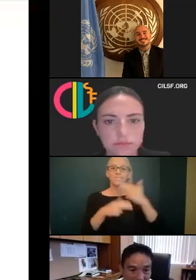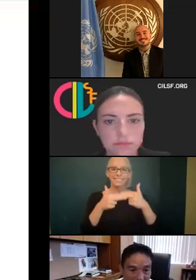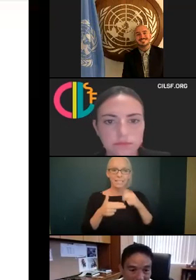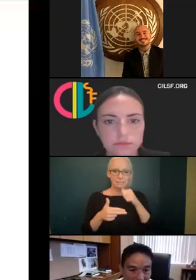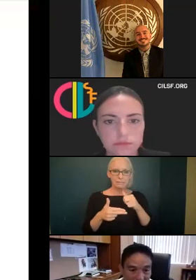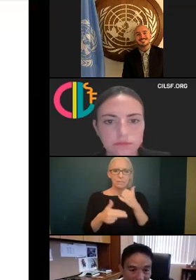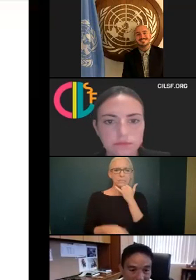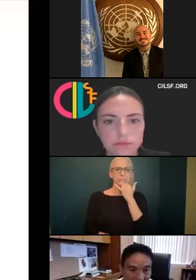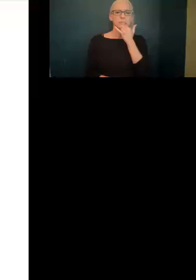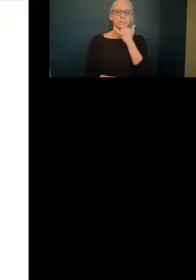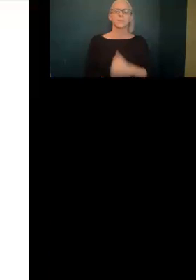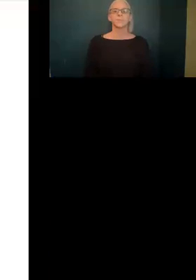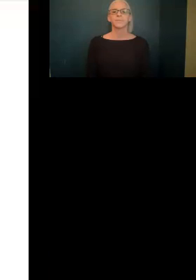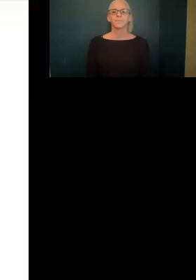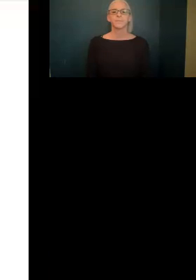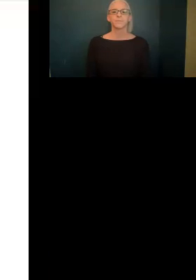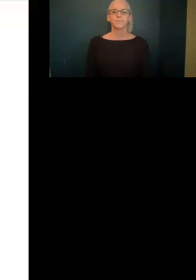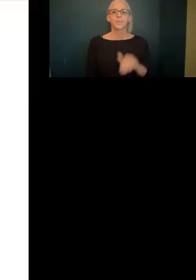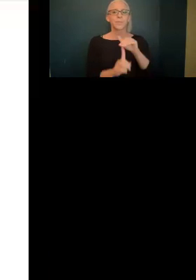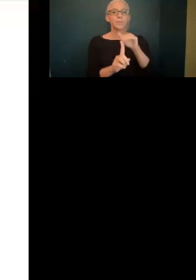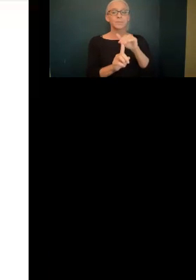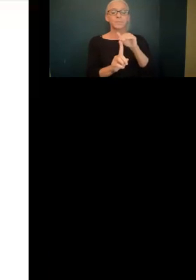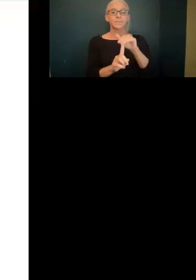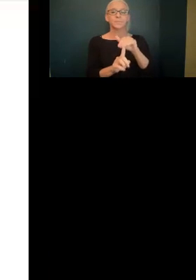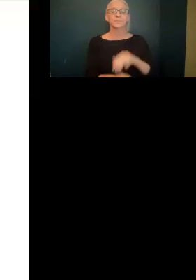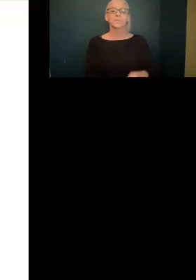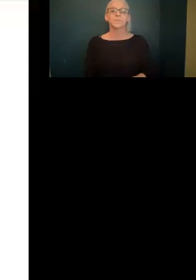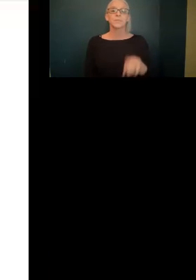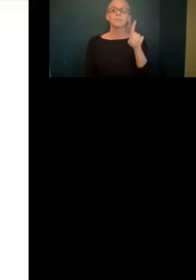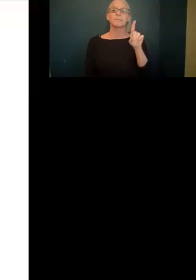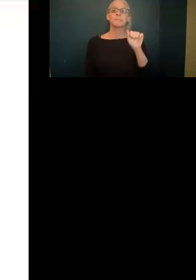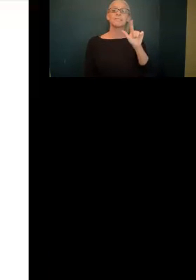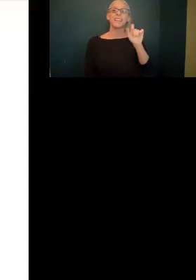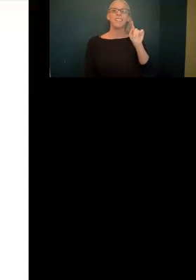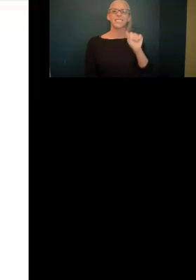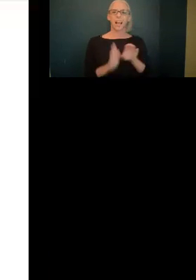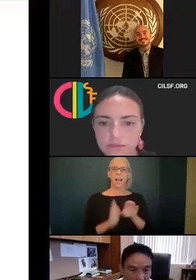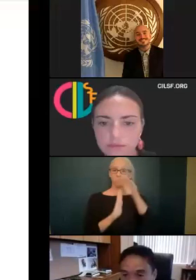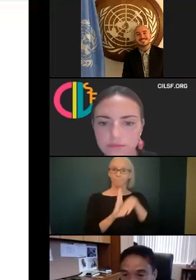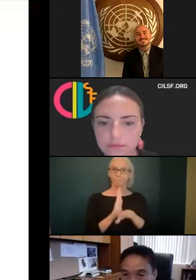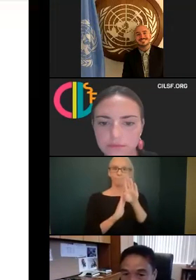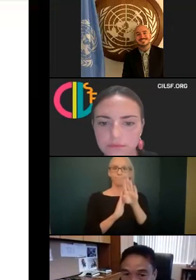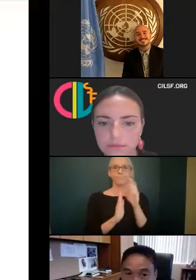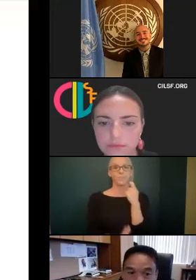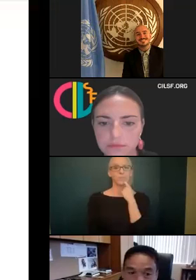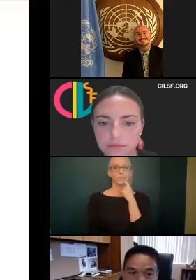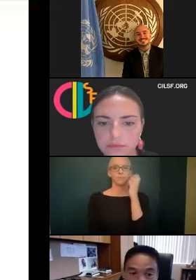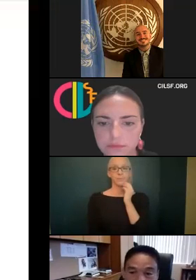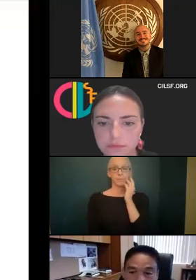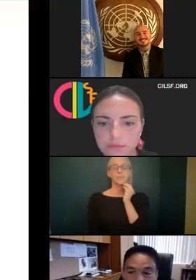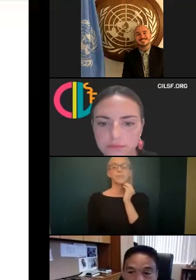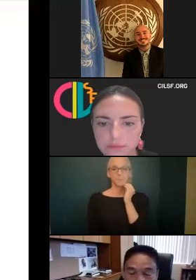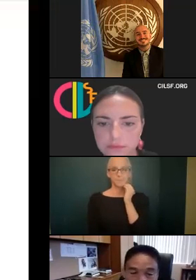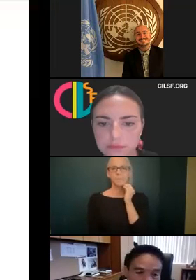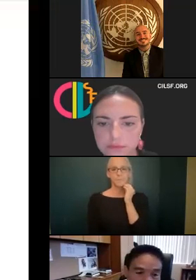me, and I remind people, so this was the Delta wave that we just got through here in Florida. And I put